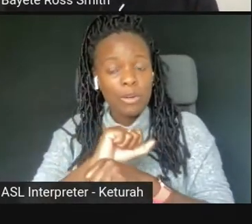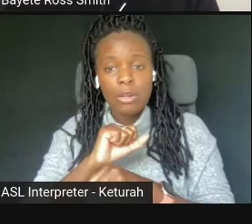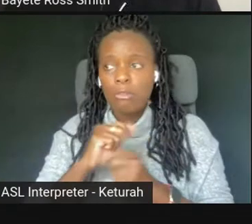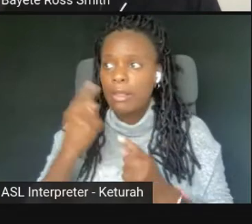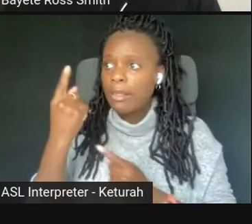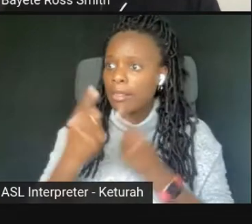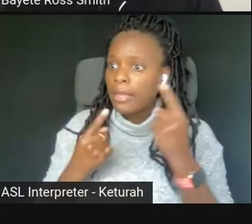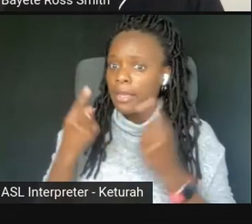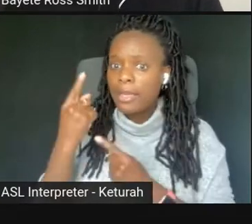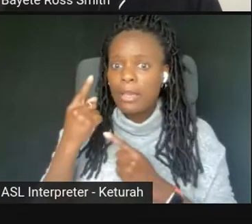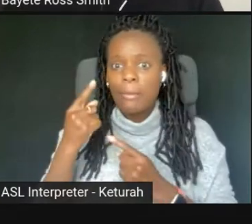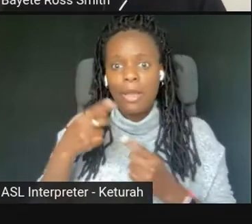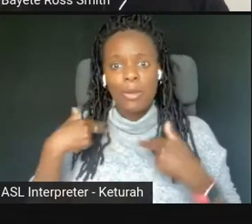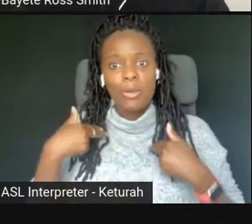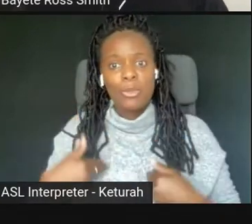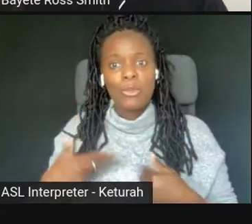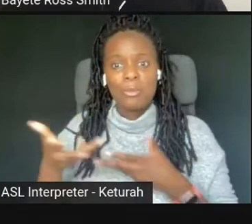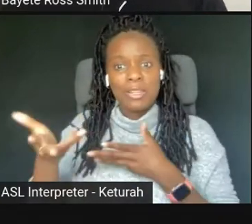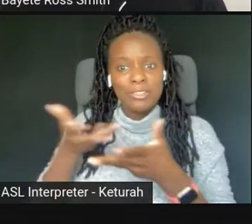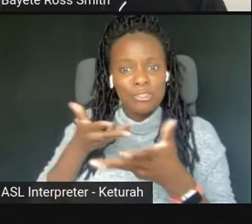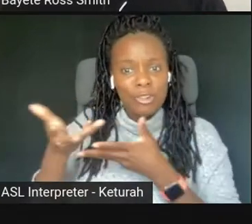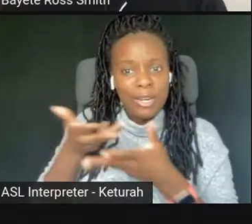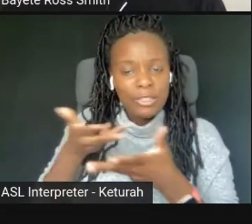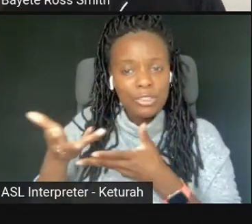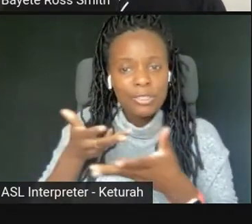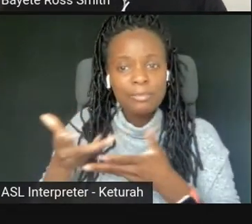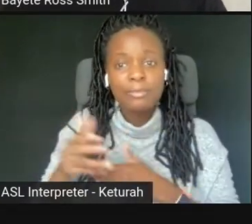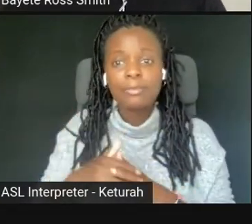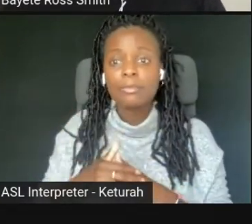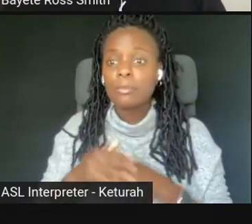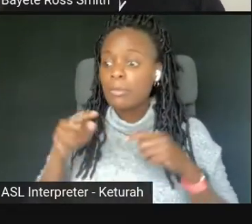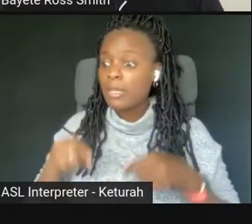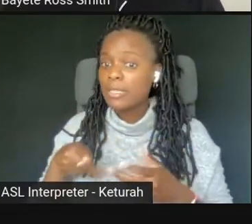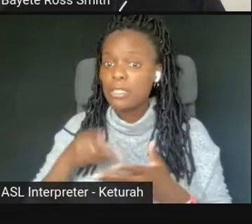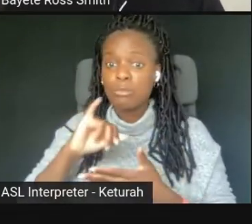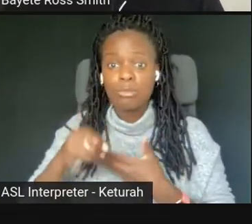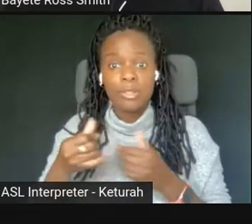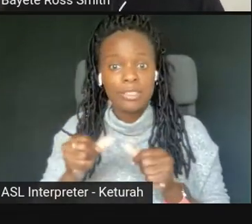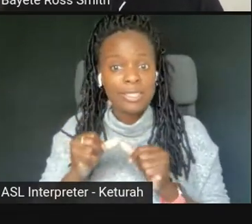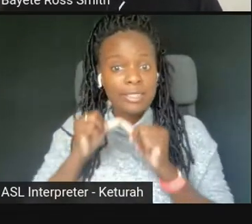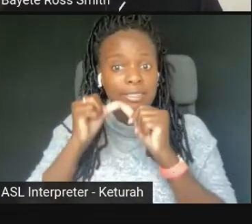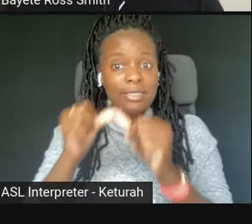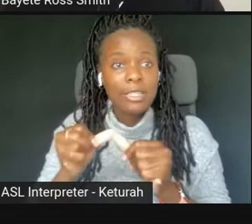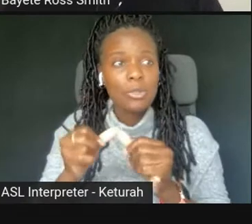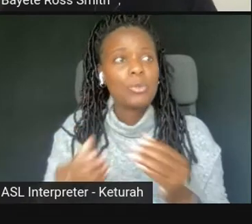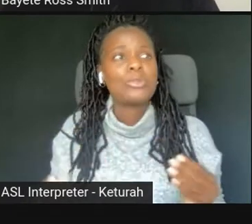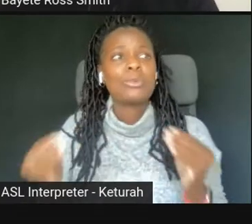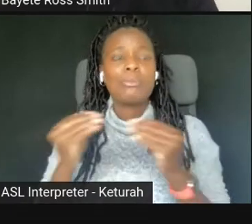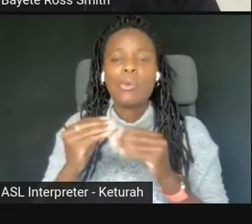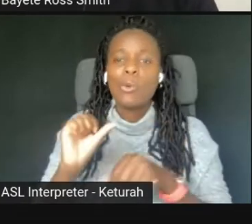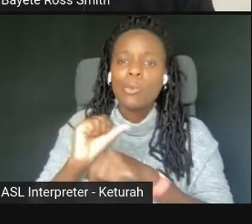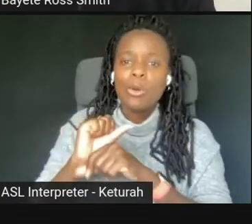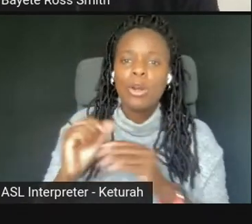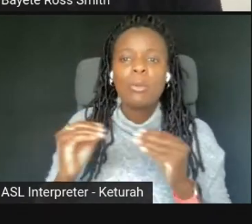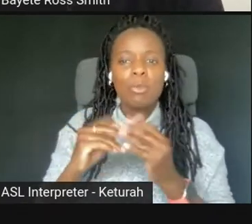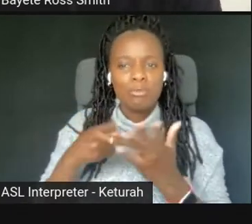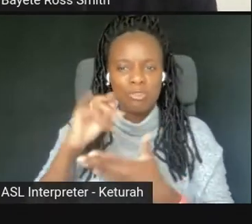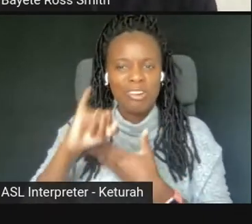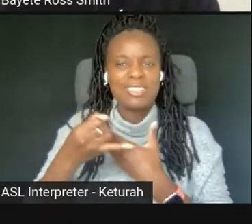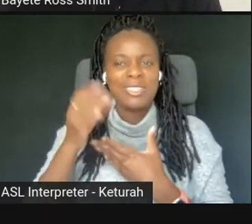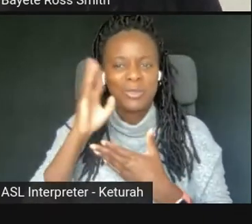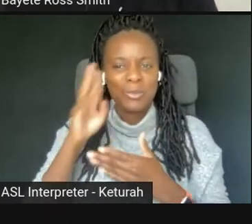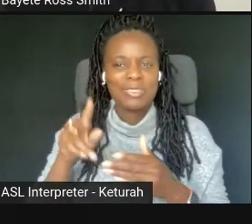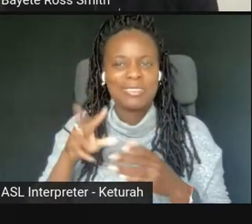interactions. And as this project is built out, additional works and projects will be included.